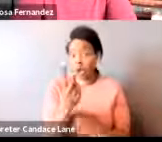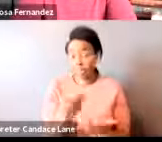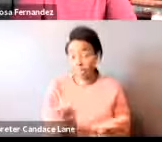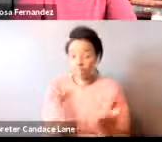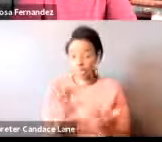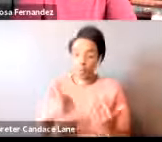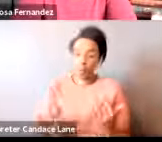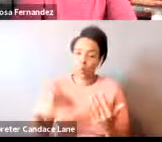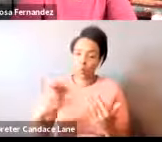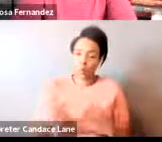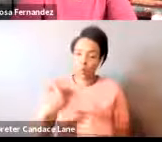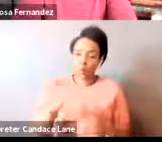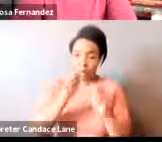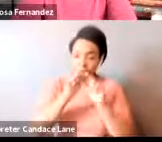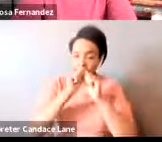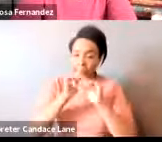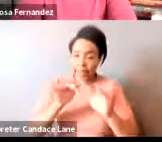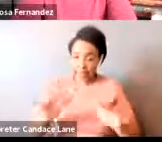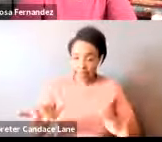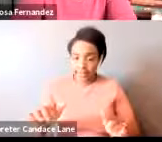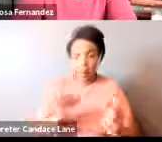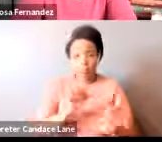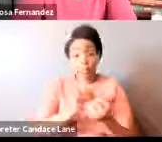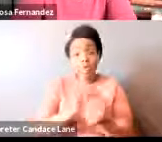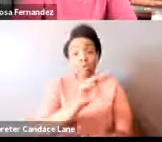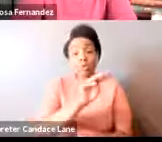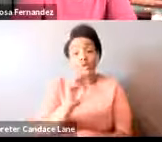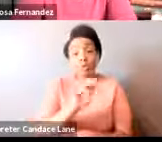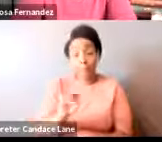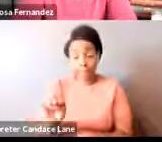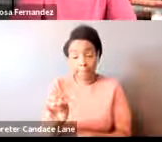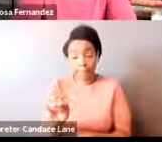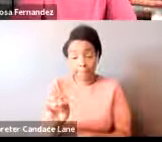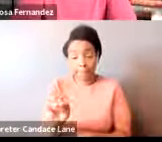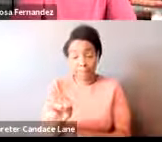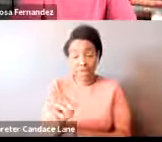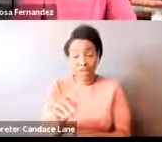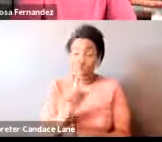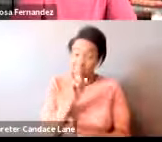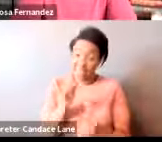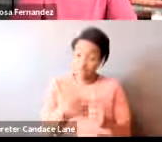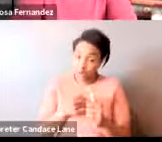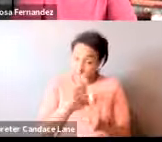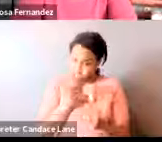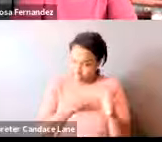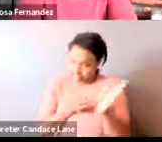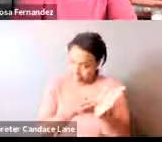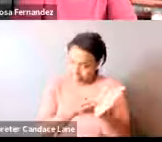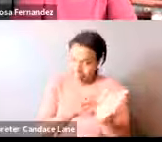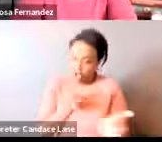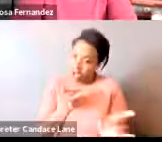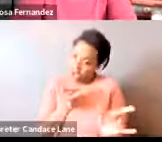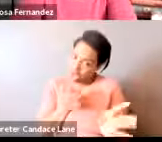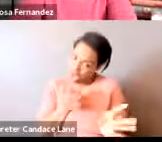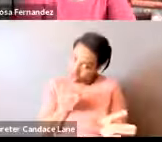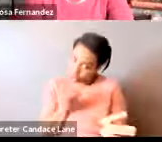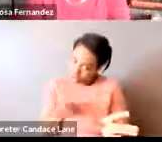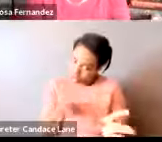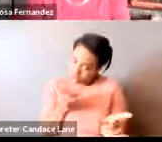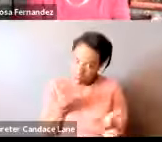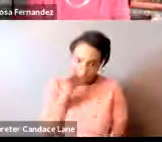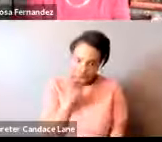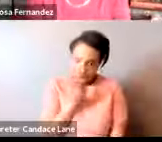blessing with the Zoom medium, because I have to say at first I hated it. My eyes were going nutty. My eyes